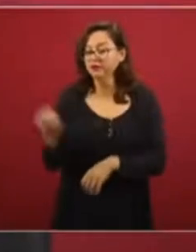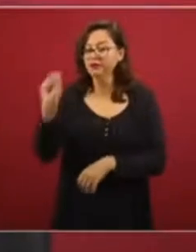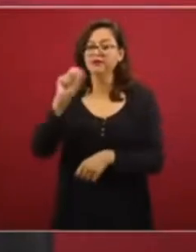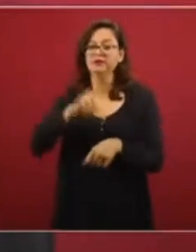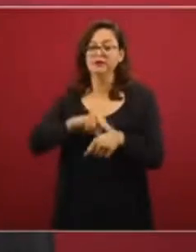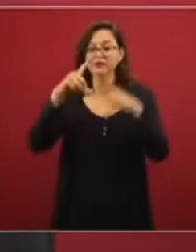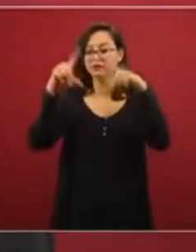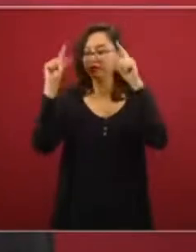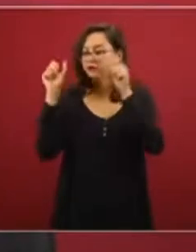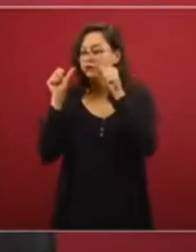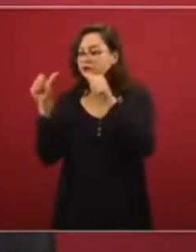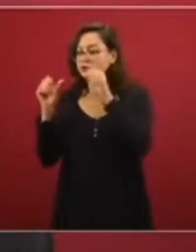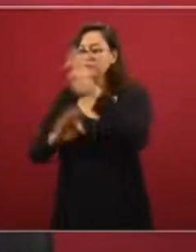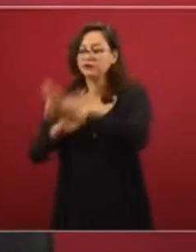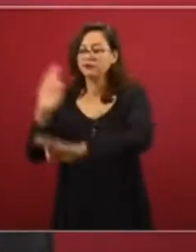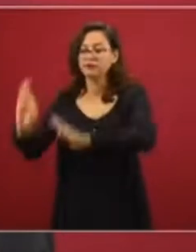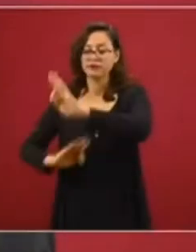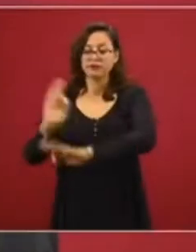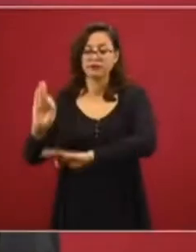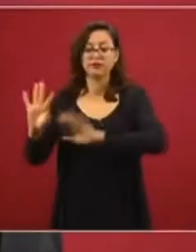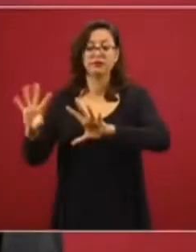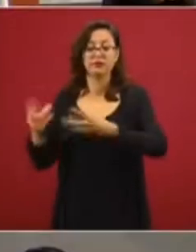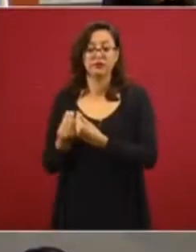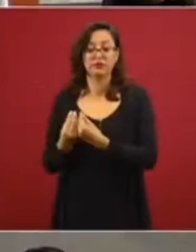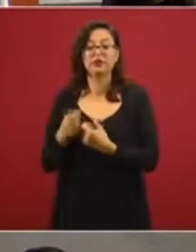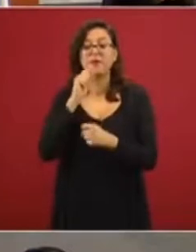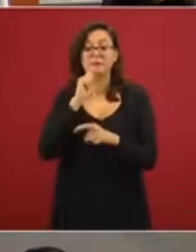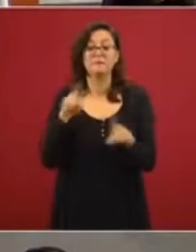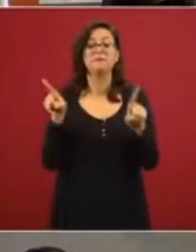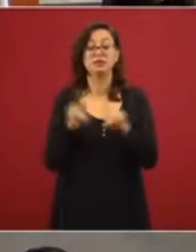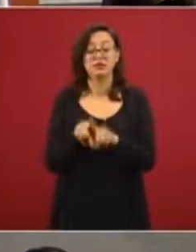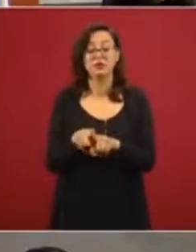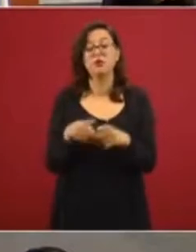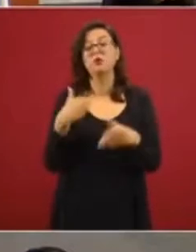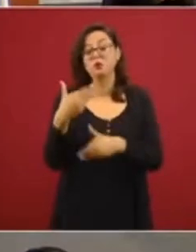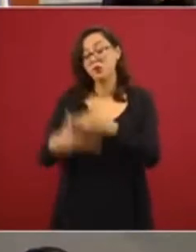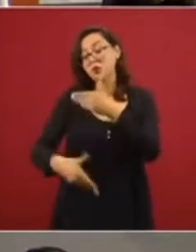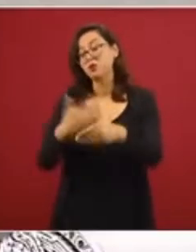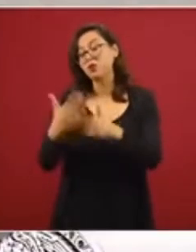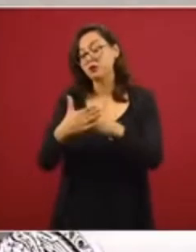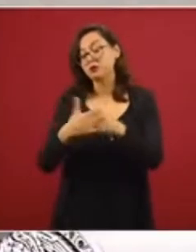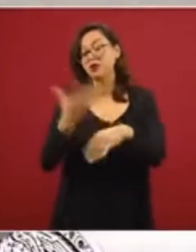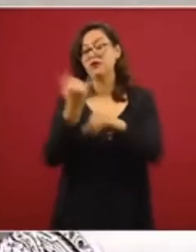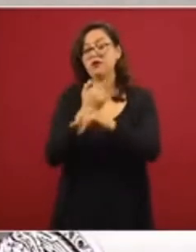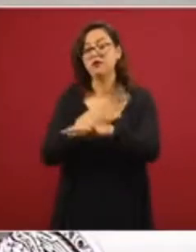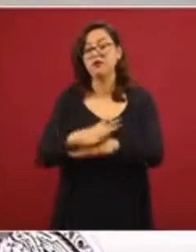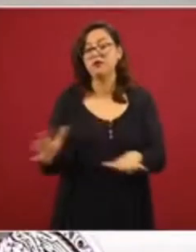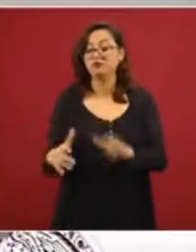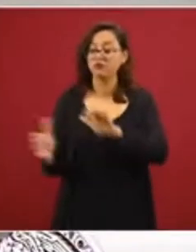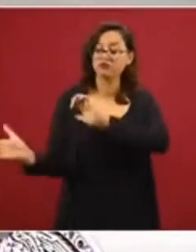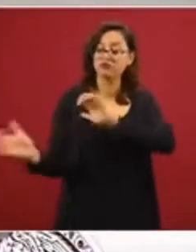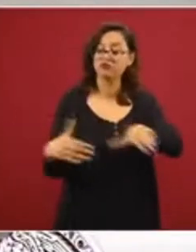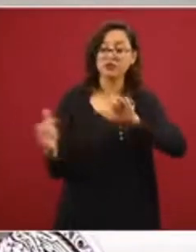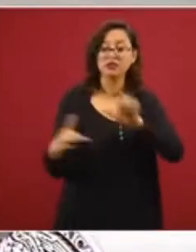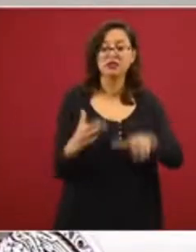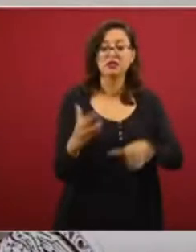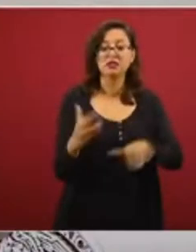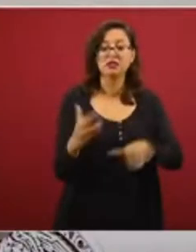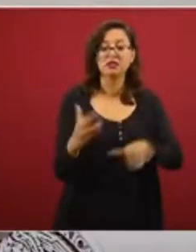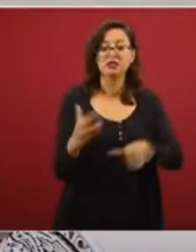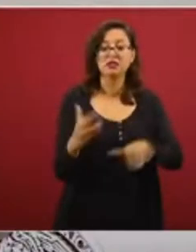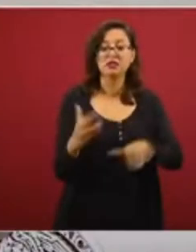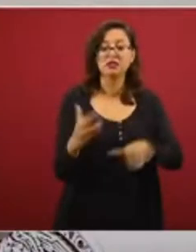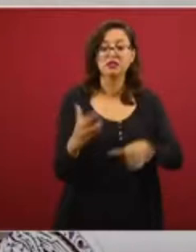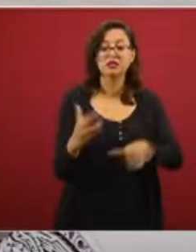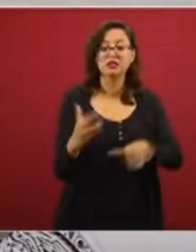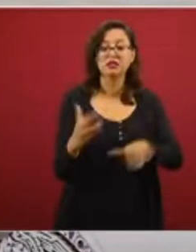iremos informando también sobre el incremento de más de 52,000 personas miembros del equipo de salud.